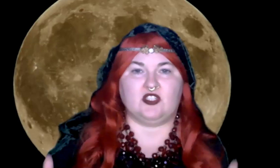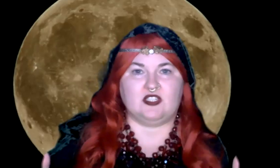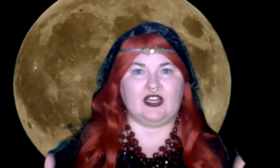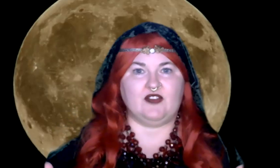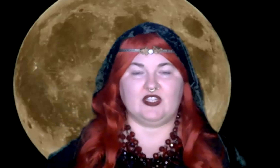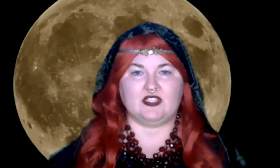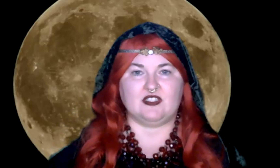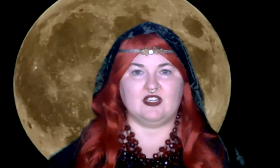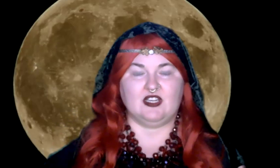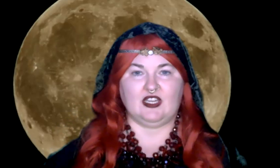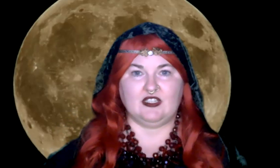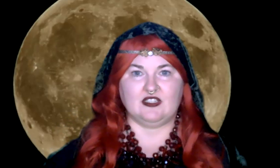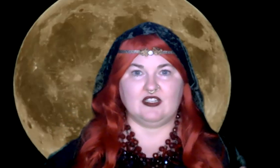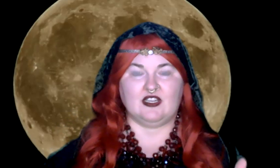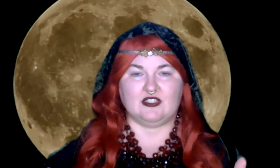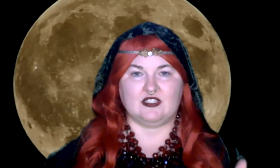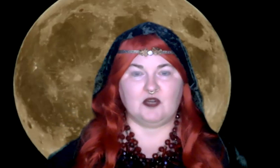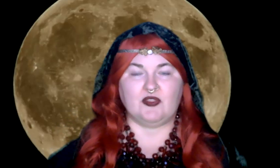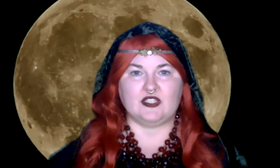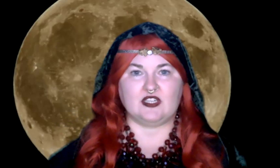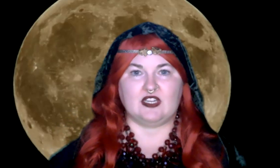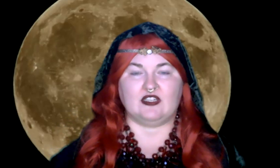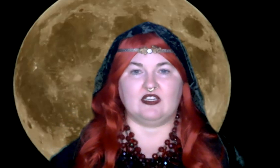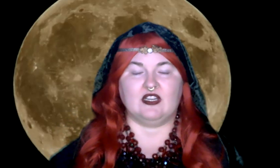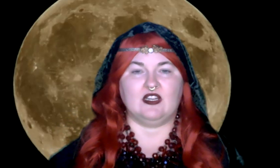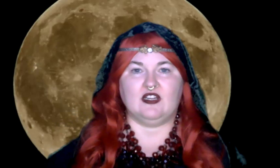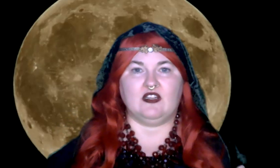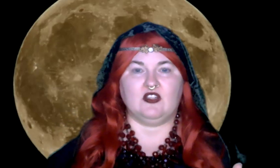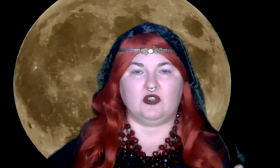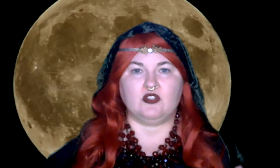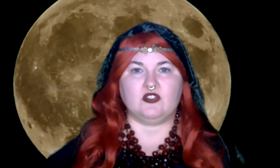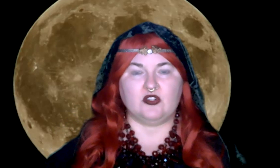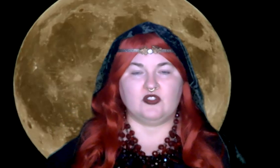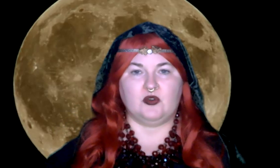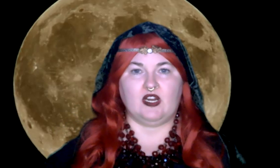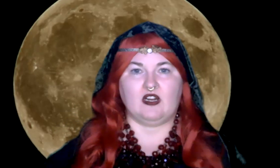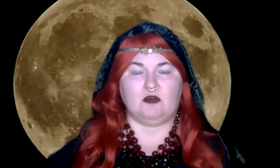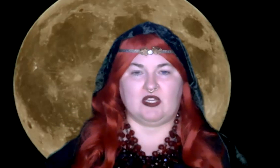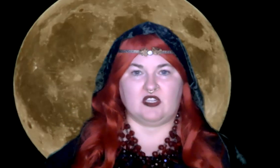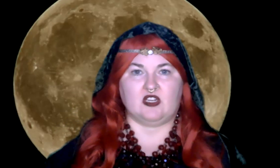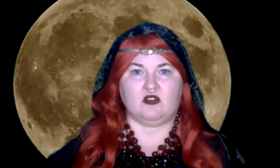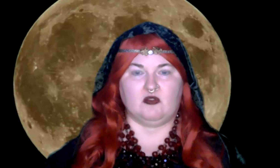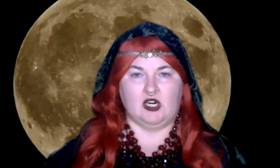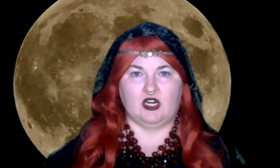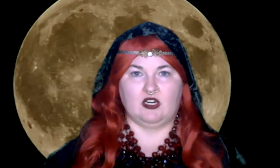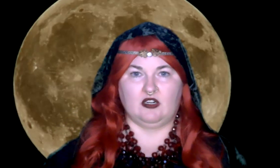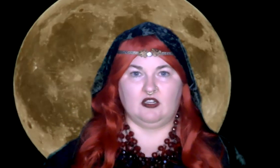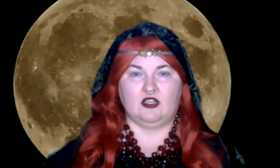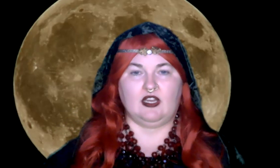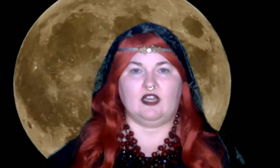or just have this kitten and stay with this kitten, you're still doing amazing